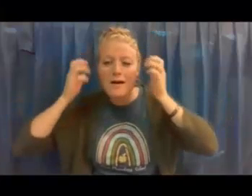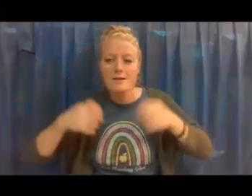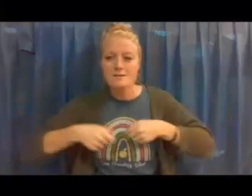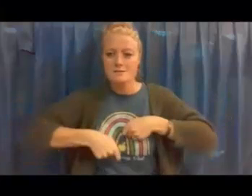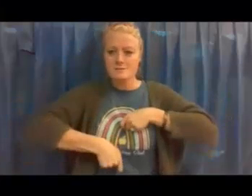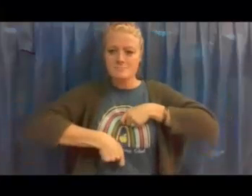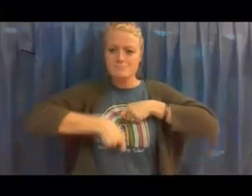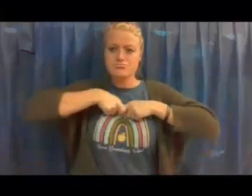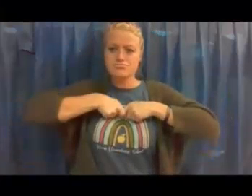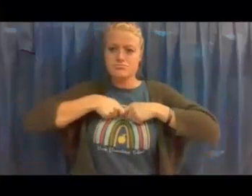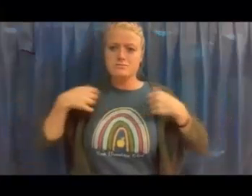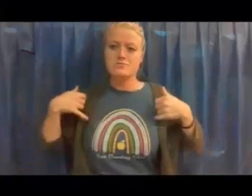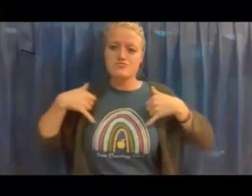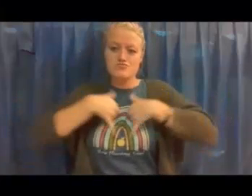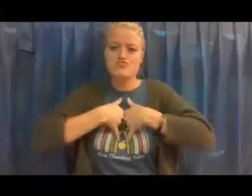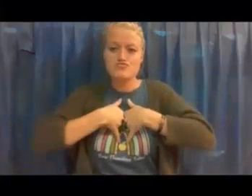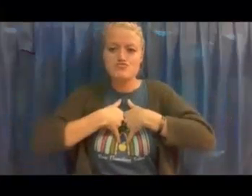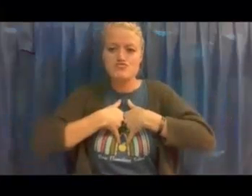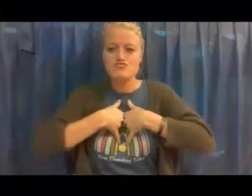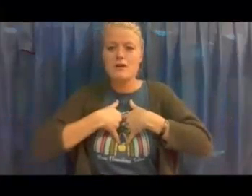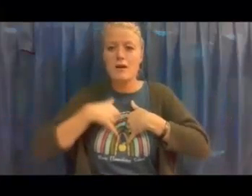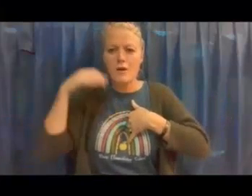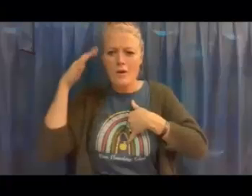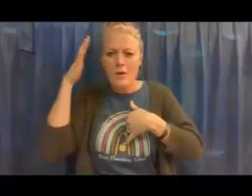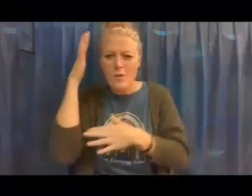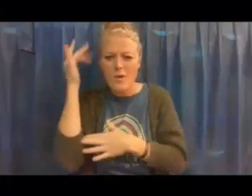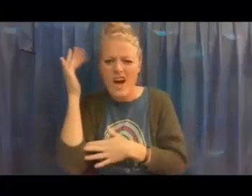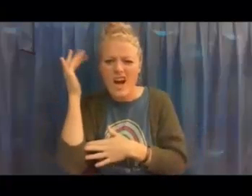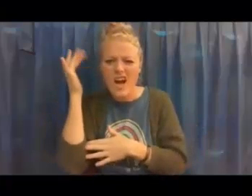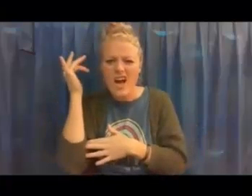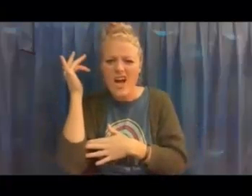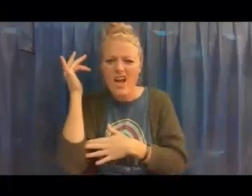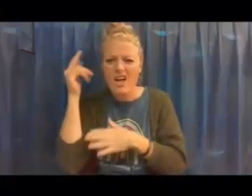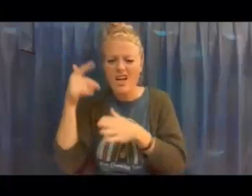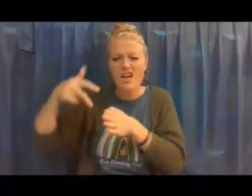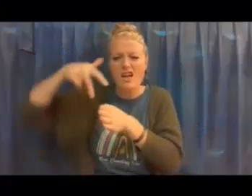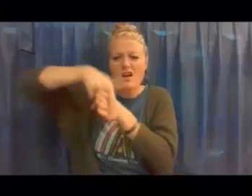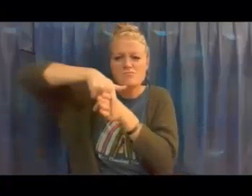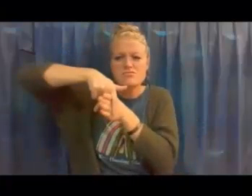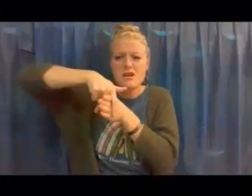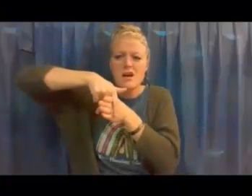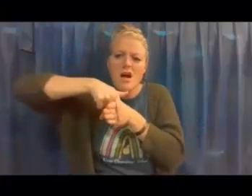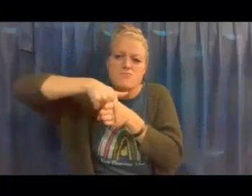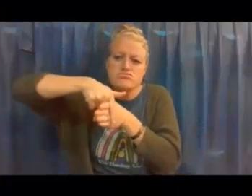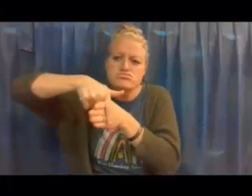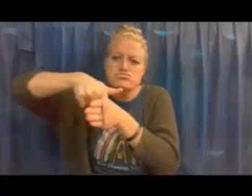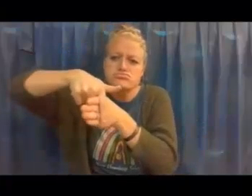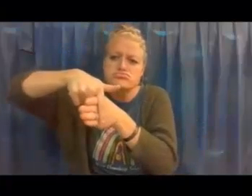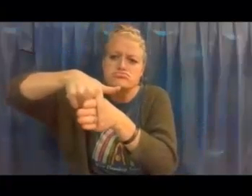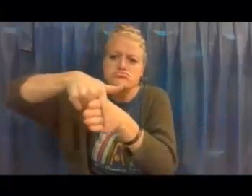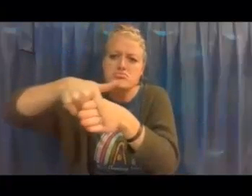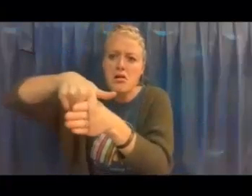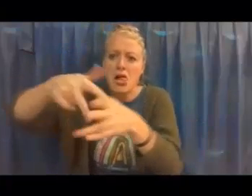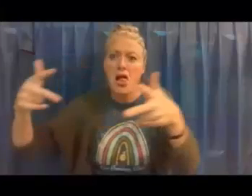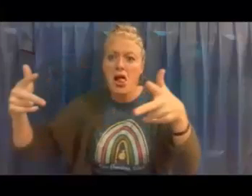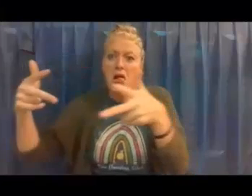your helmet and buckle it and zip on a jacket. Why? Because